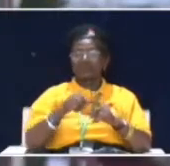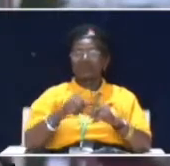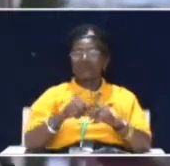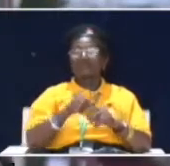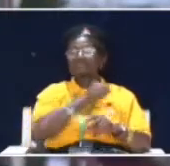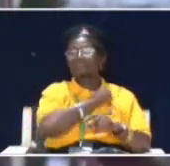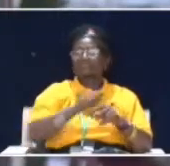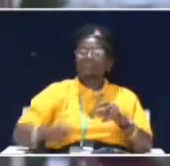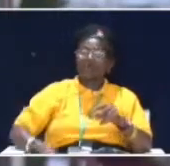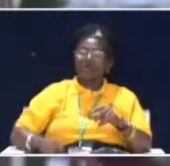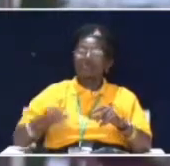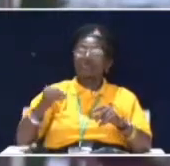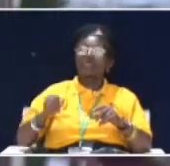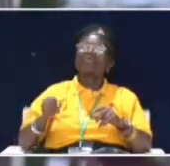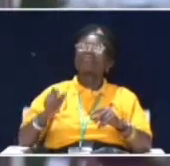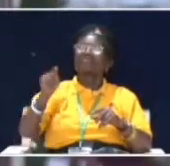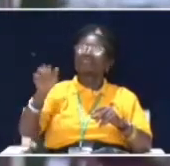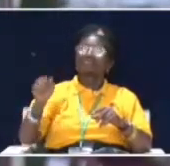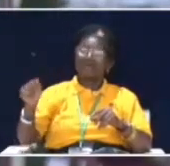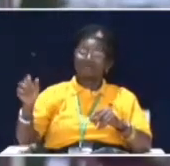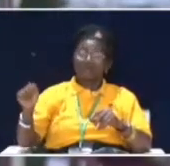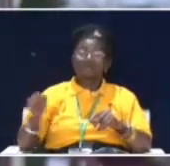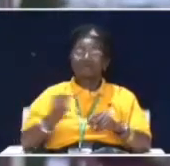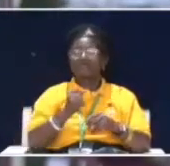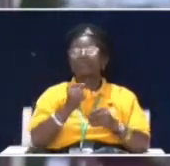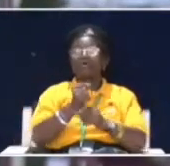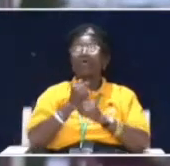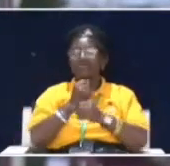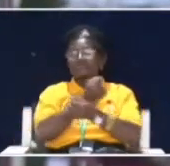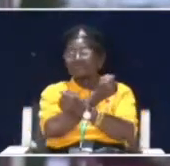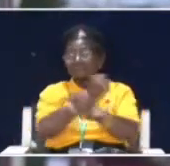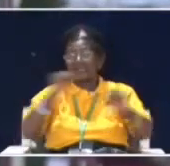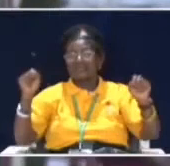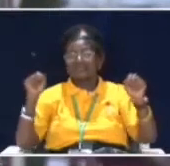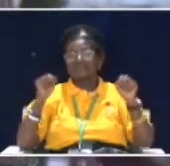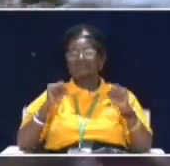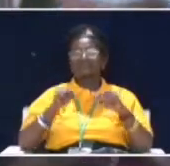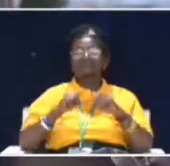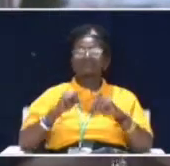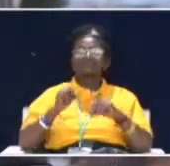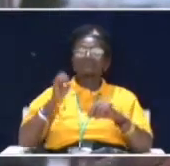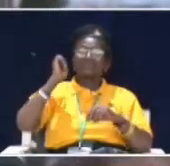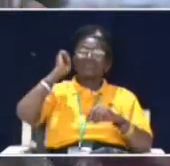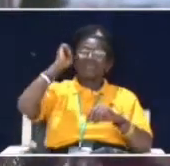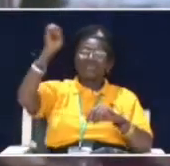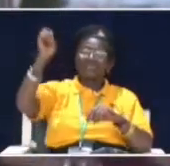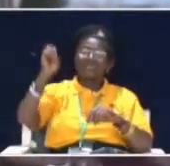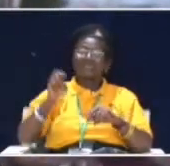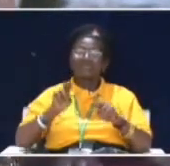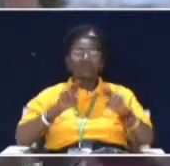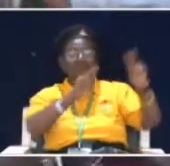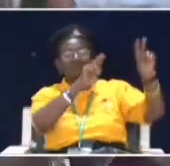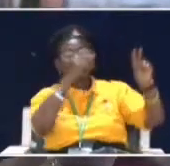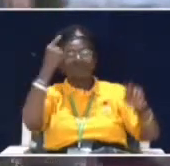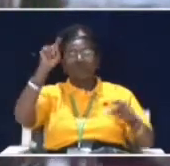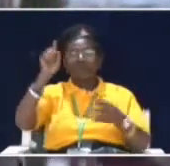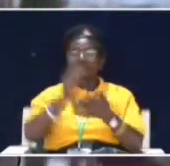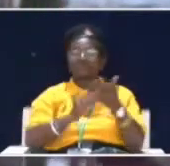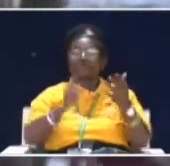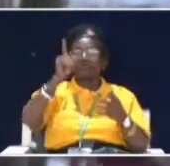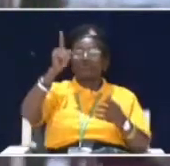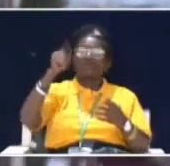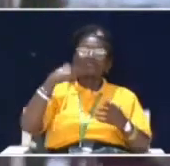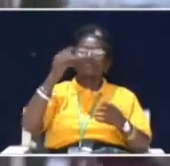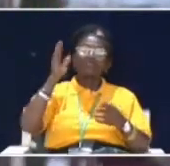of Tarsus got saved, nigbati agba Saul ara Tarsula, he looked for someone who would help